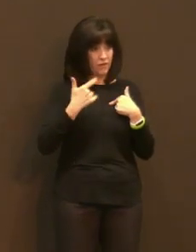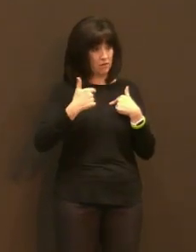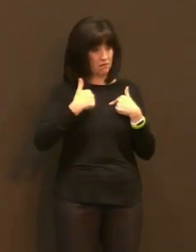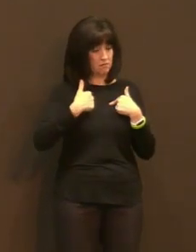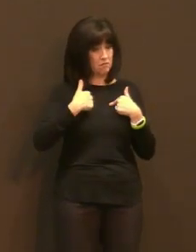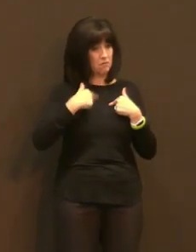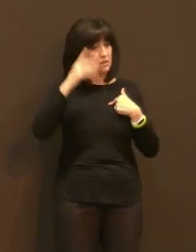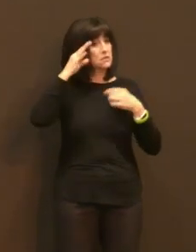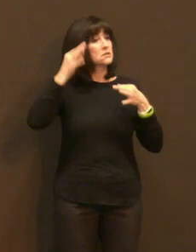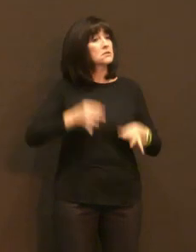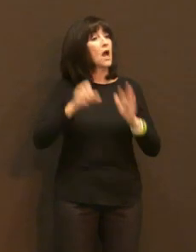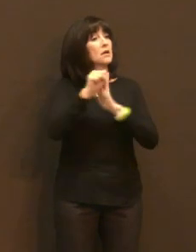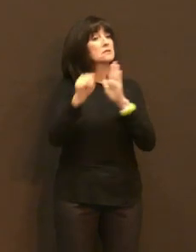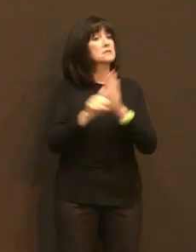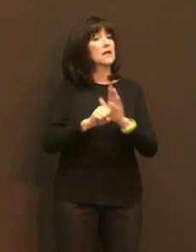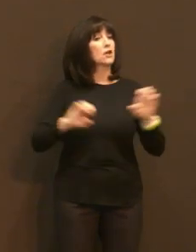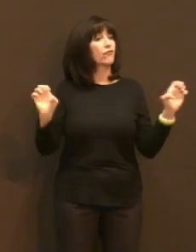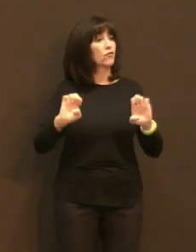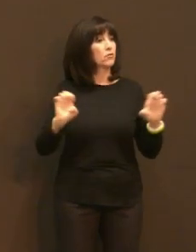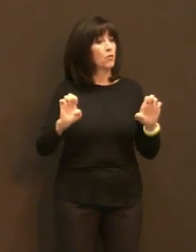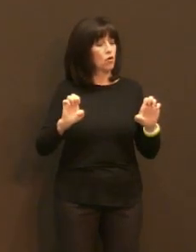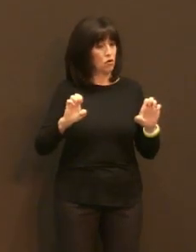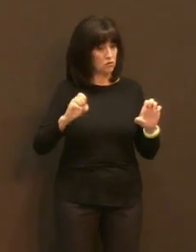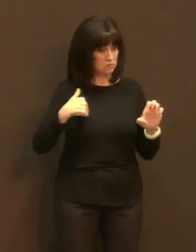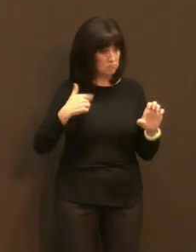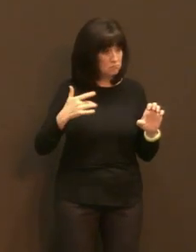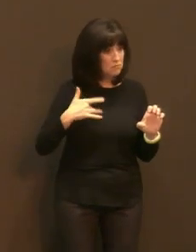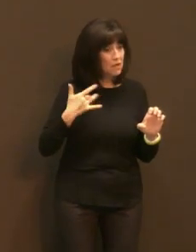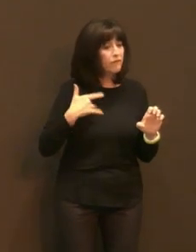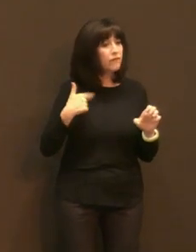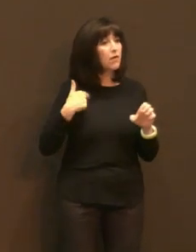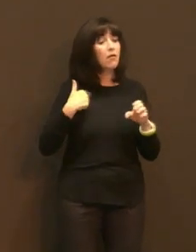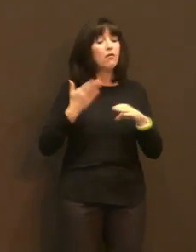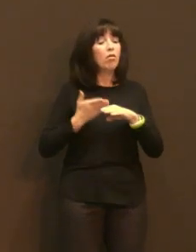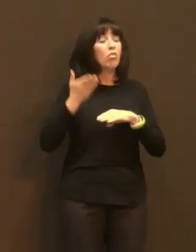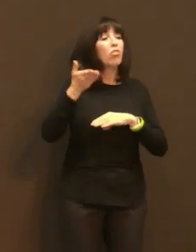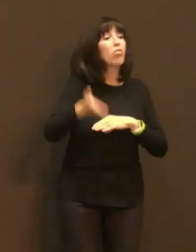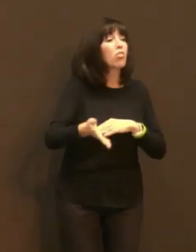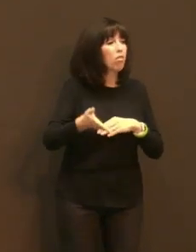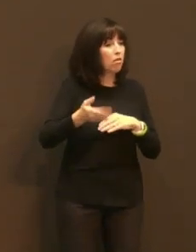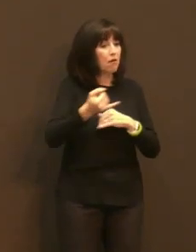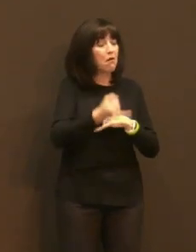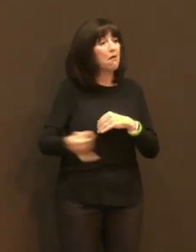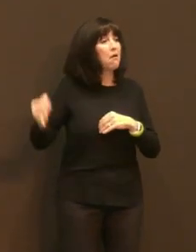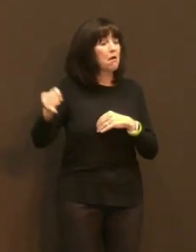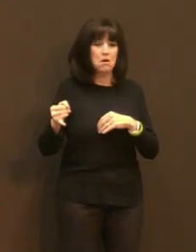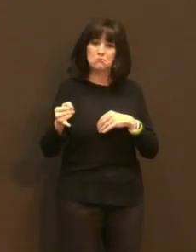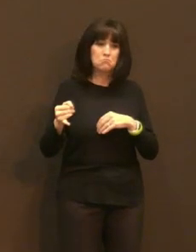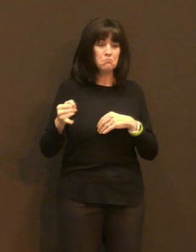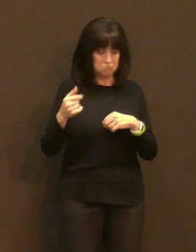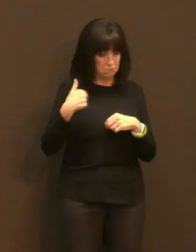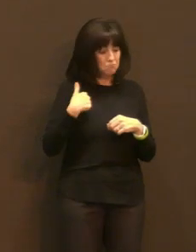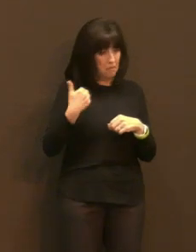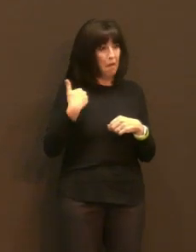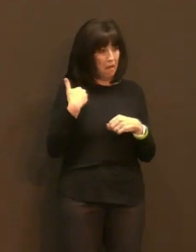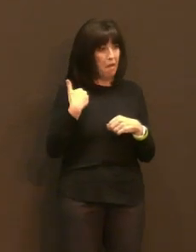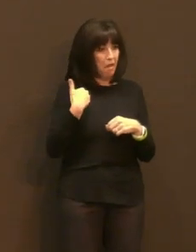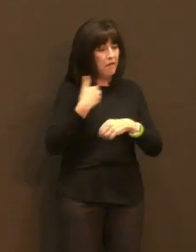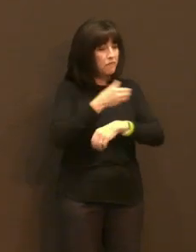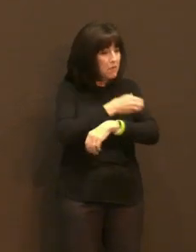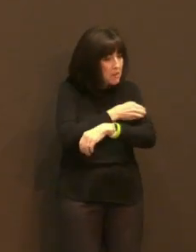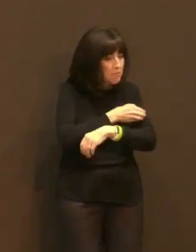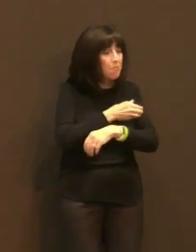state of emergency. We in the executive branch have a power and authorities that